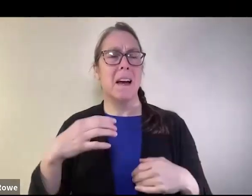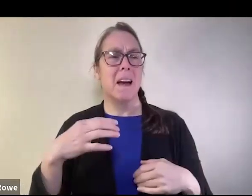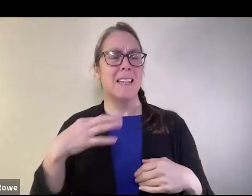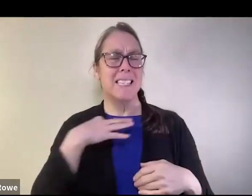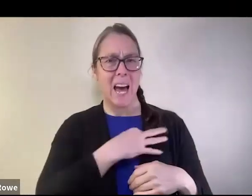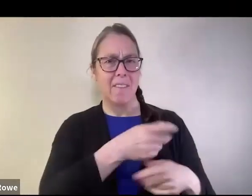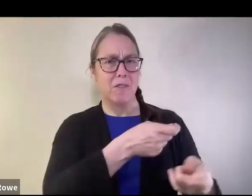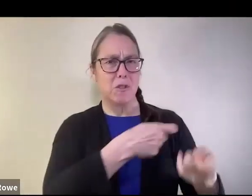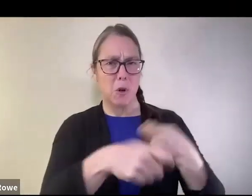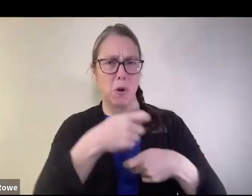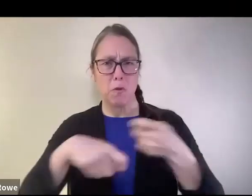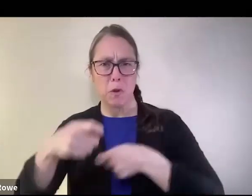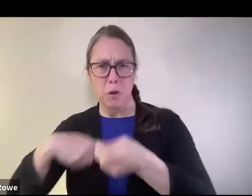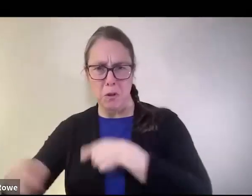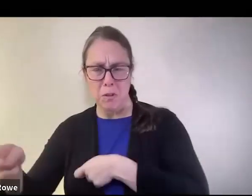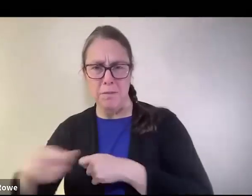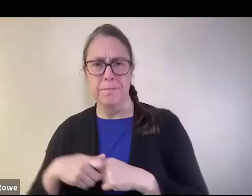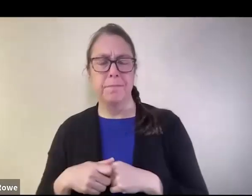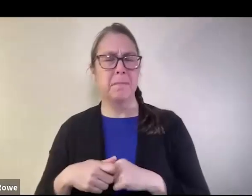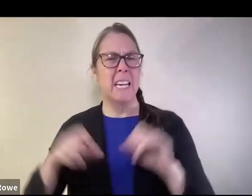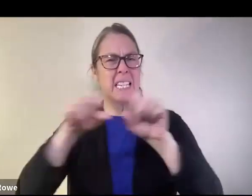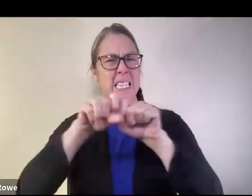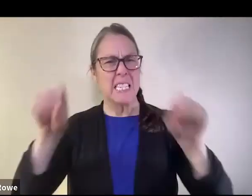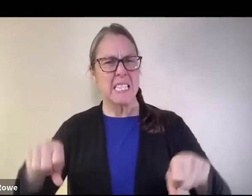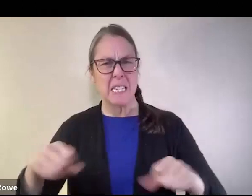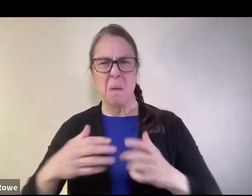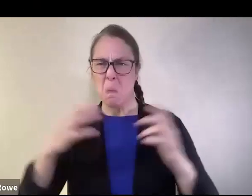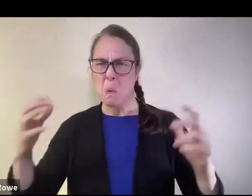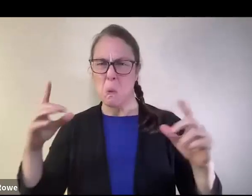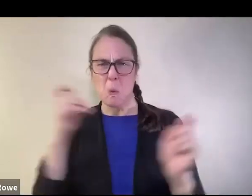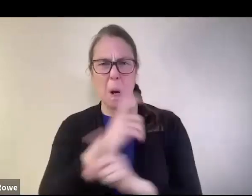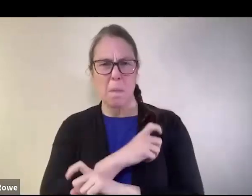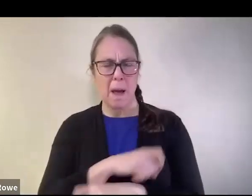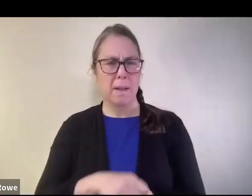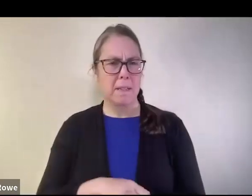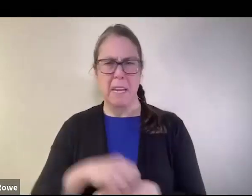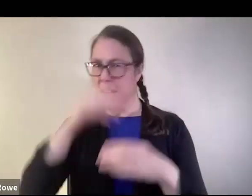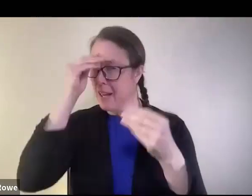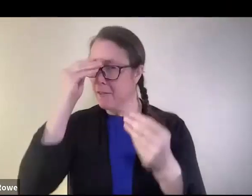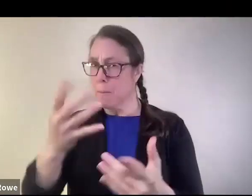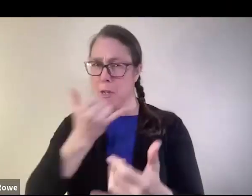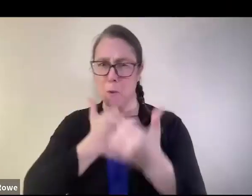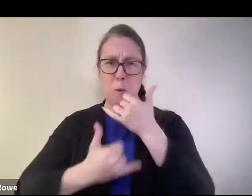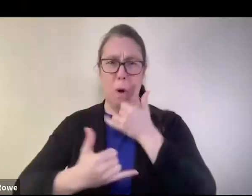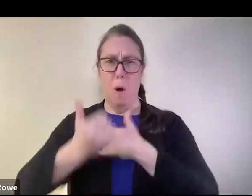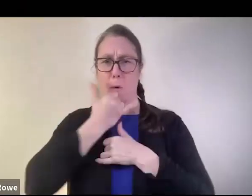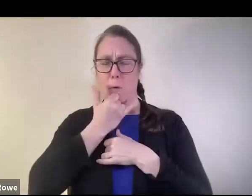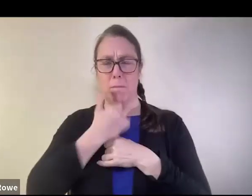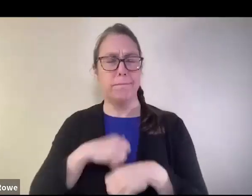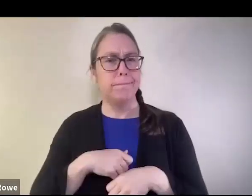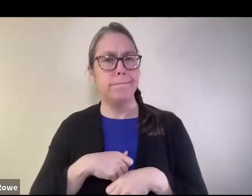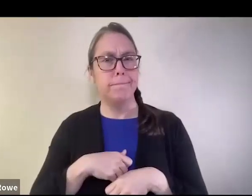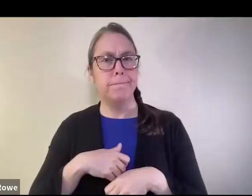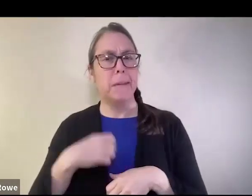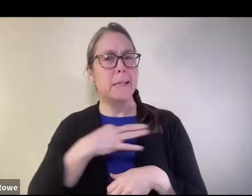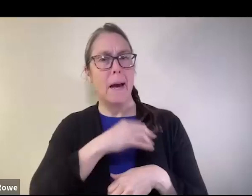counselors, too complex a system, incorrect information, not responsive enough.